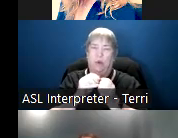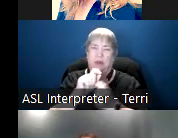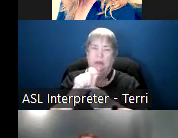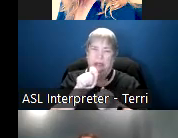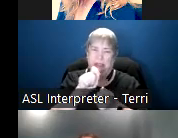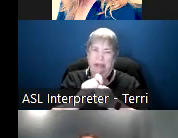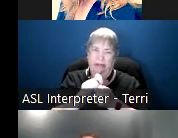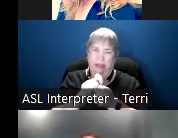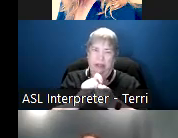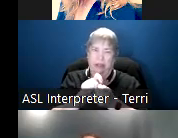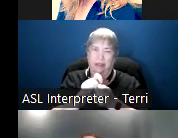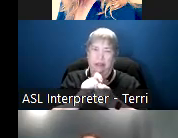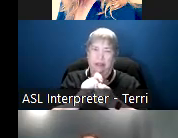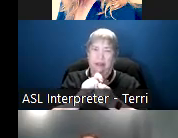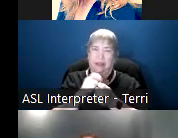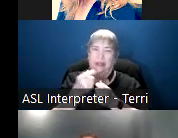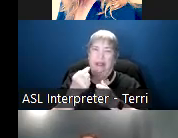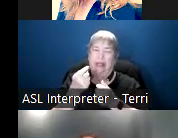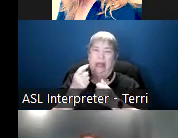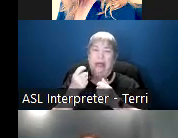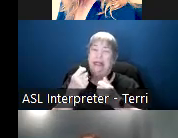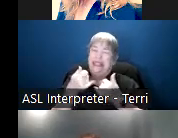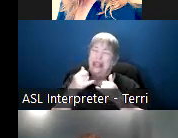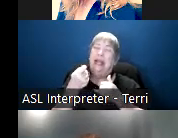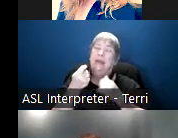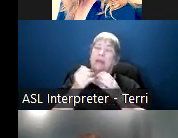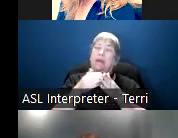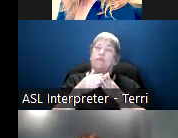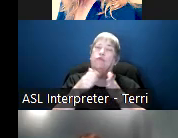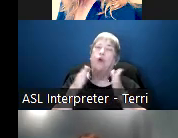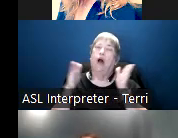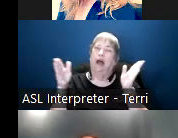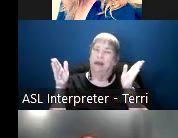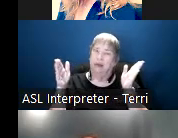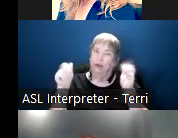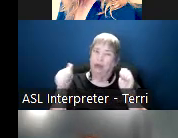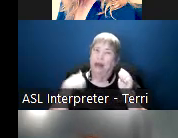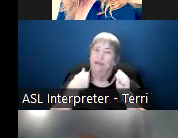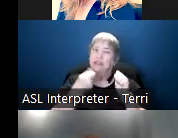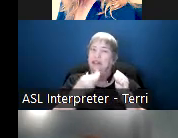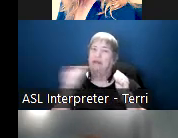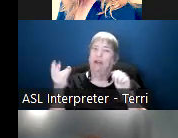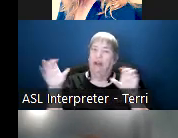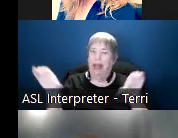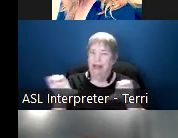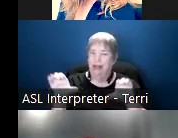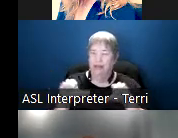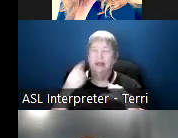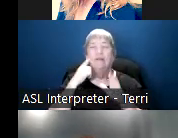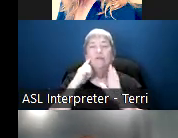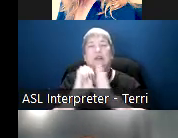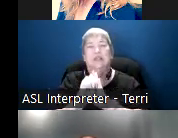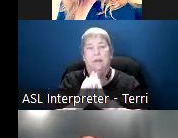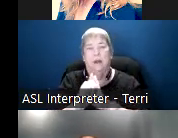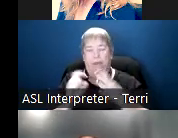goal, but still a little bit broad that you can fit multiple activities under them. So for example, let's say